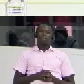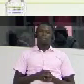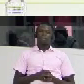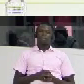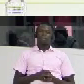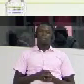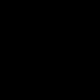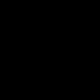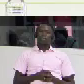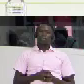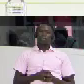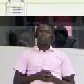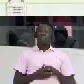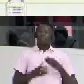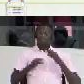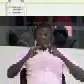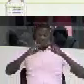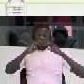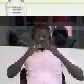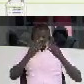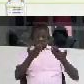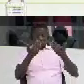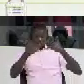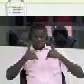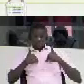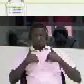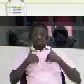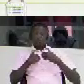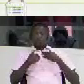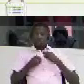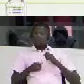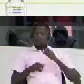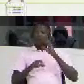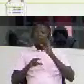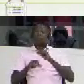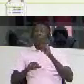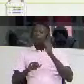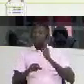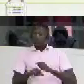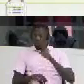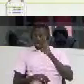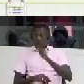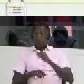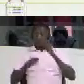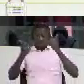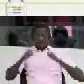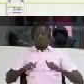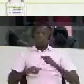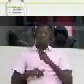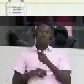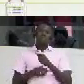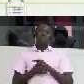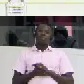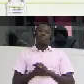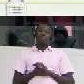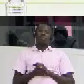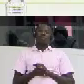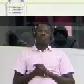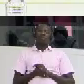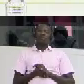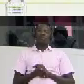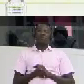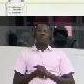do. And message. Then the message also comes to me, and then I will reinforce